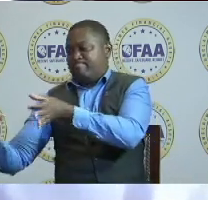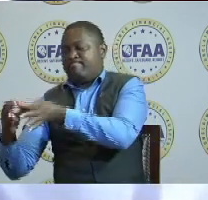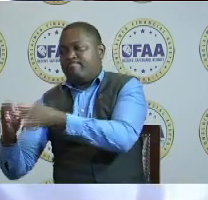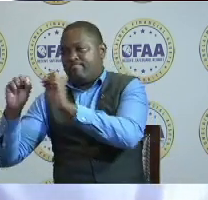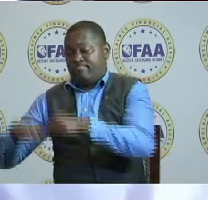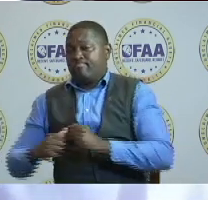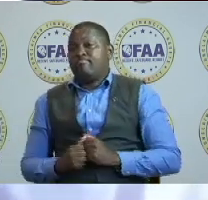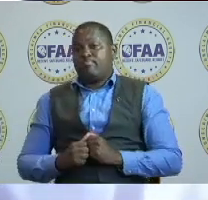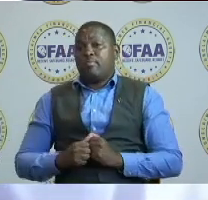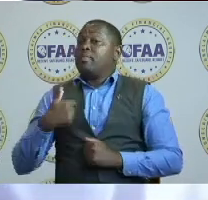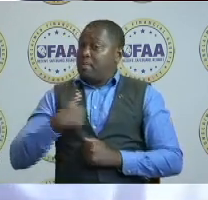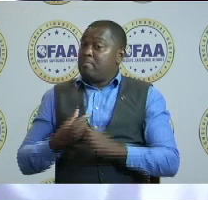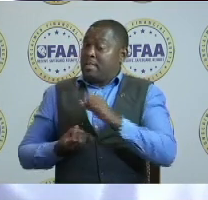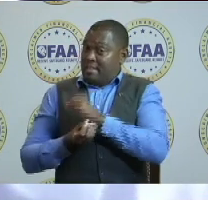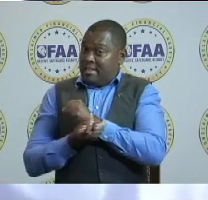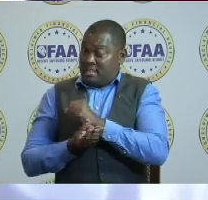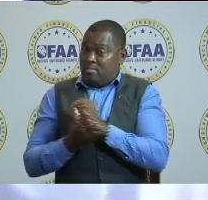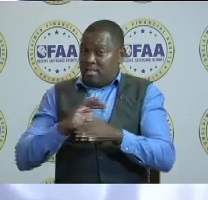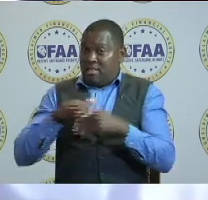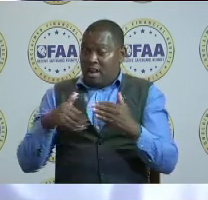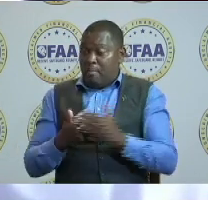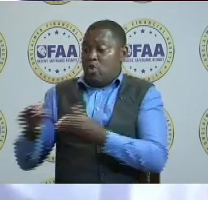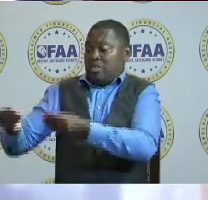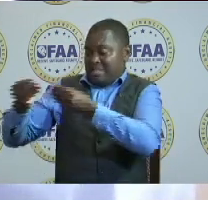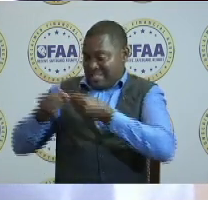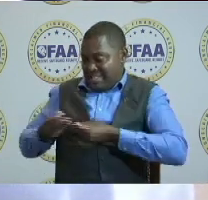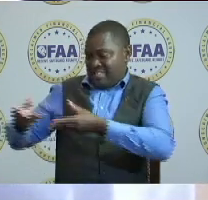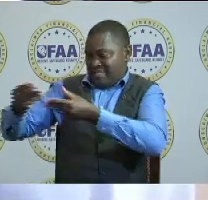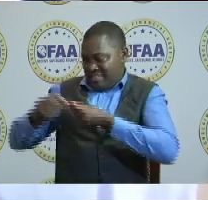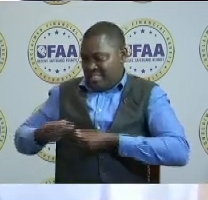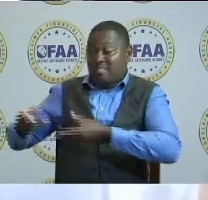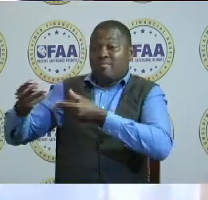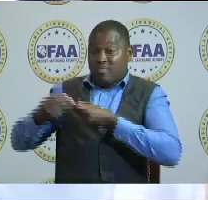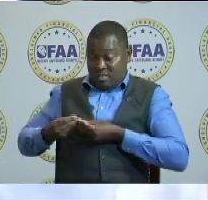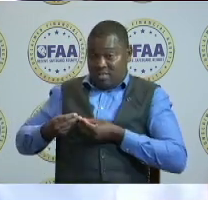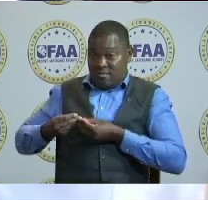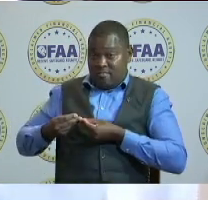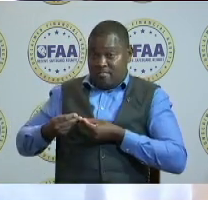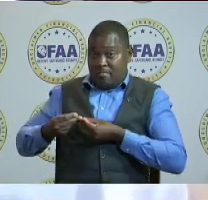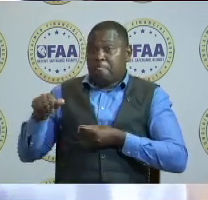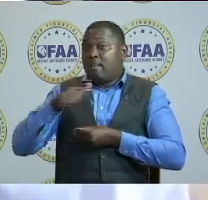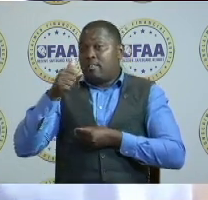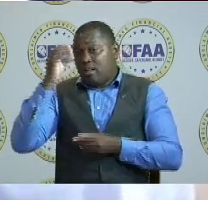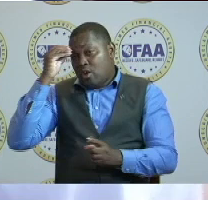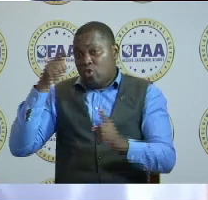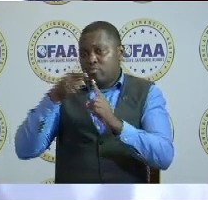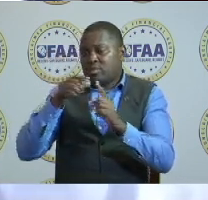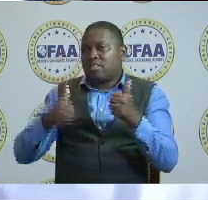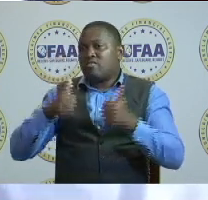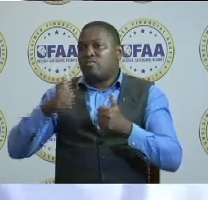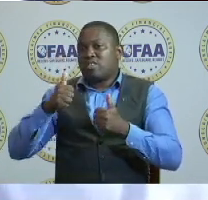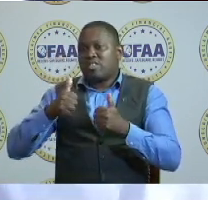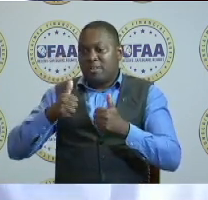have been describing the received pillar. So all along we have been receiving. And so the other objective is now to